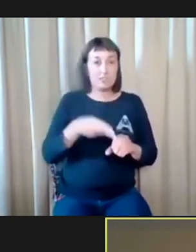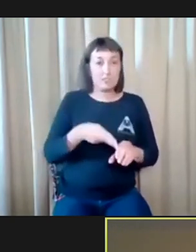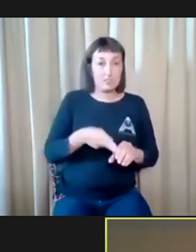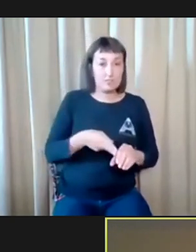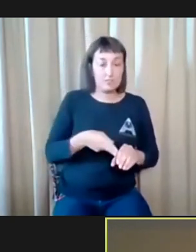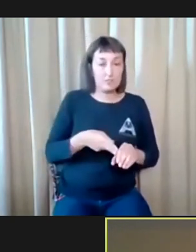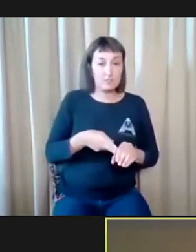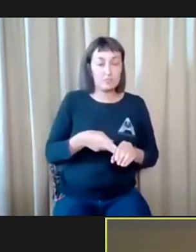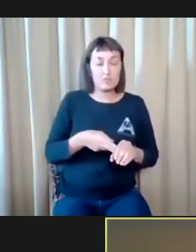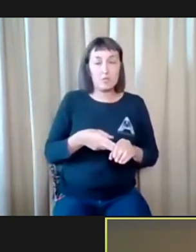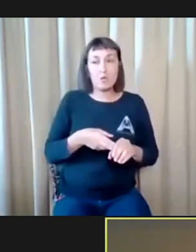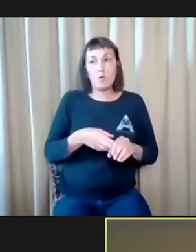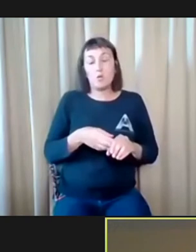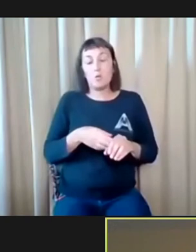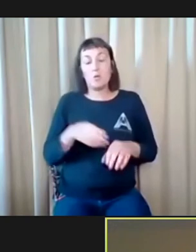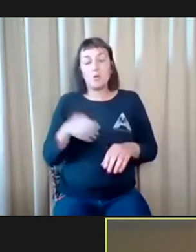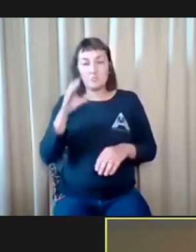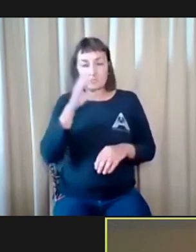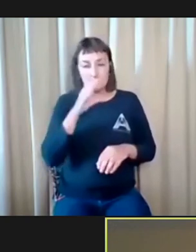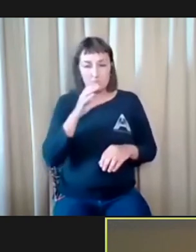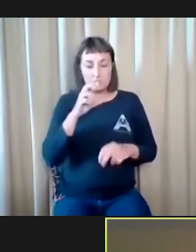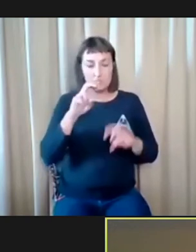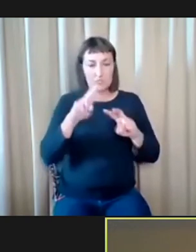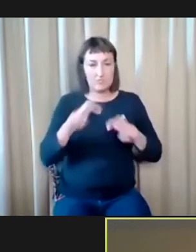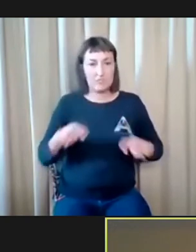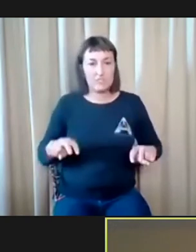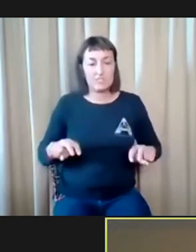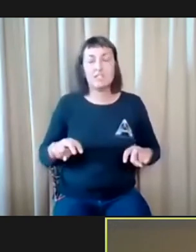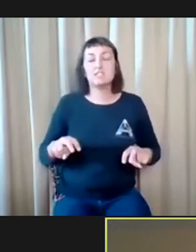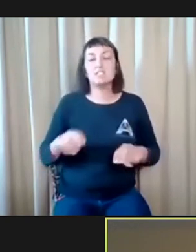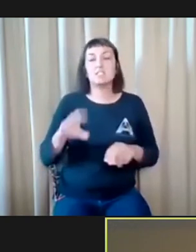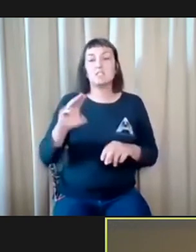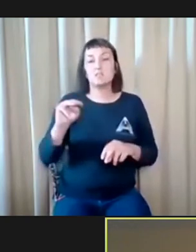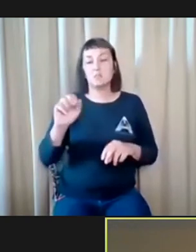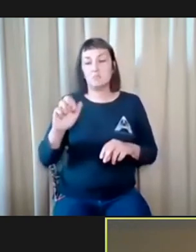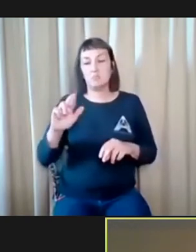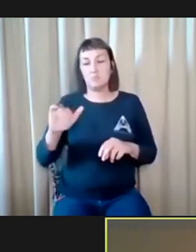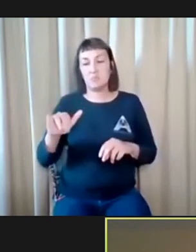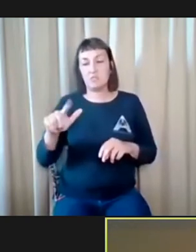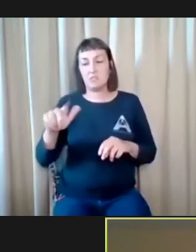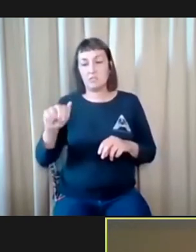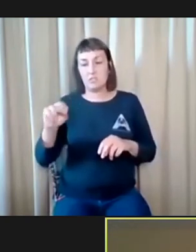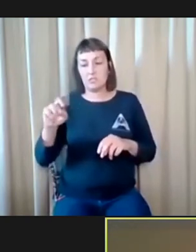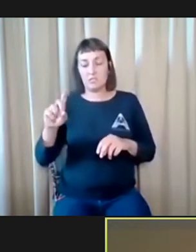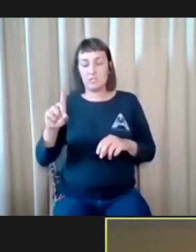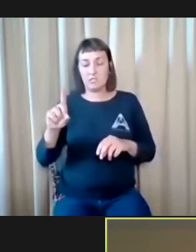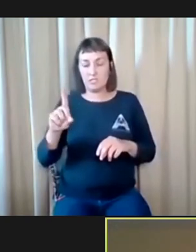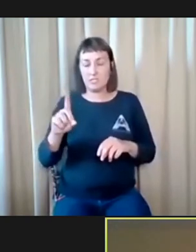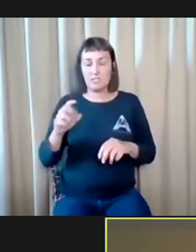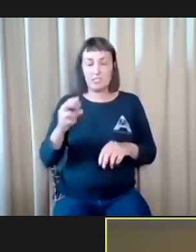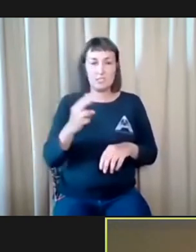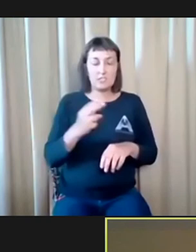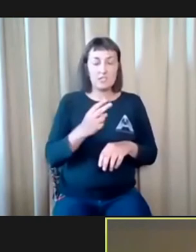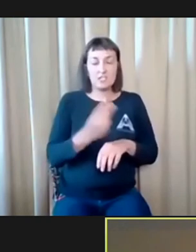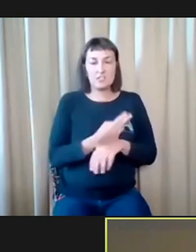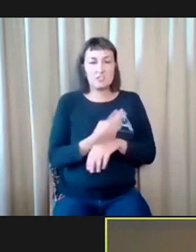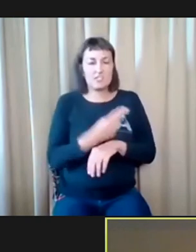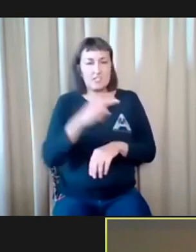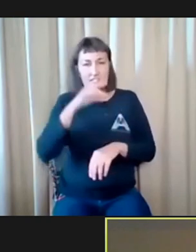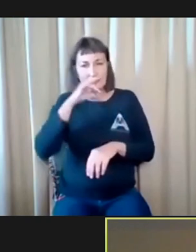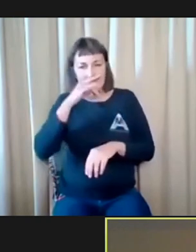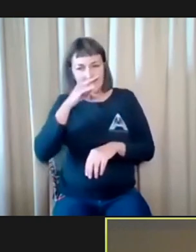Maryland, of a fox killing contest. There were children stepping around the bodies and even helping to carry them in to